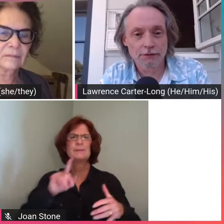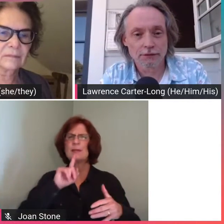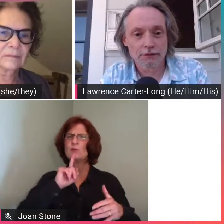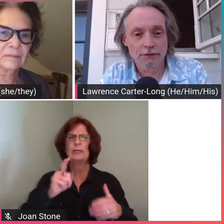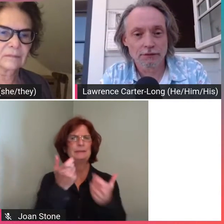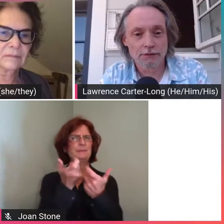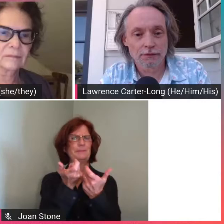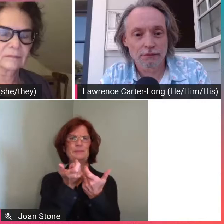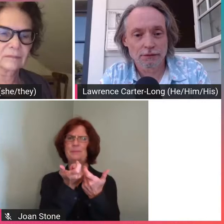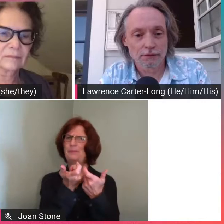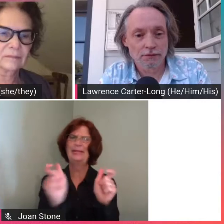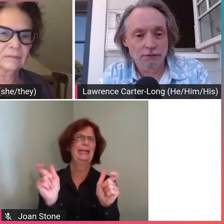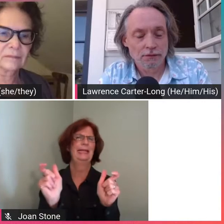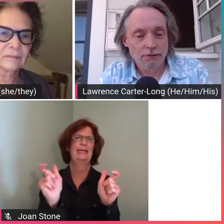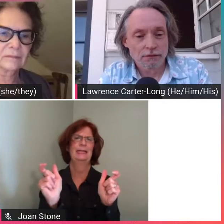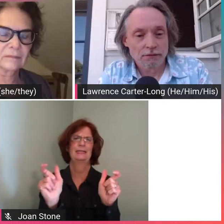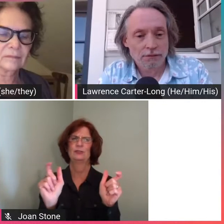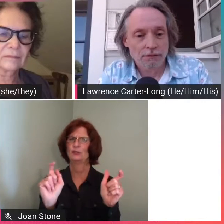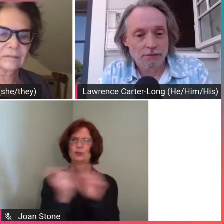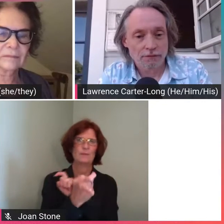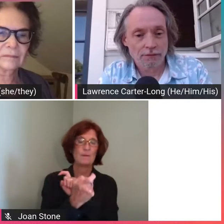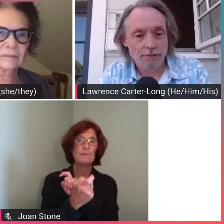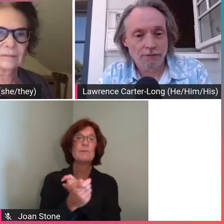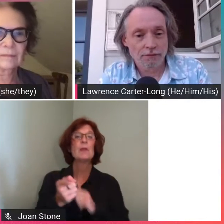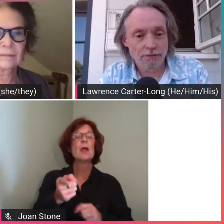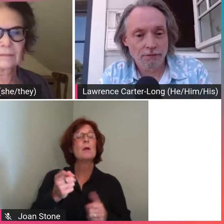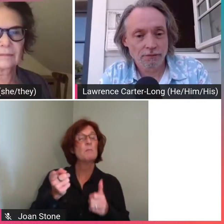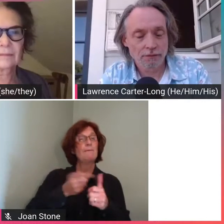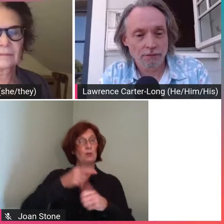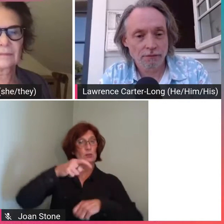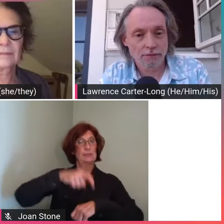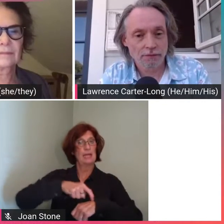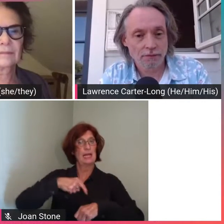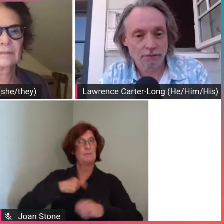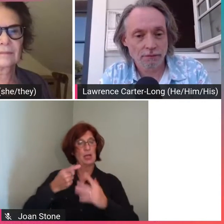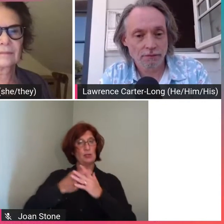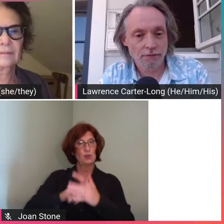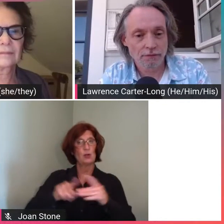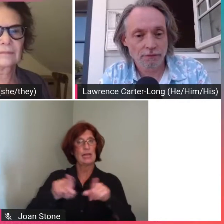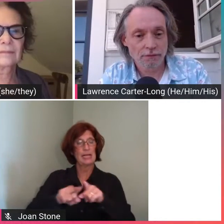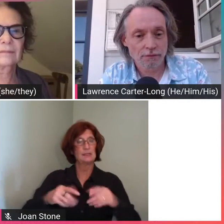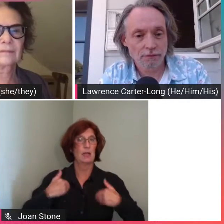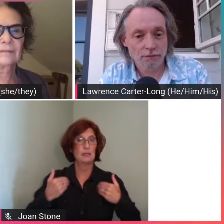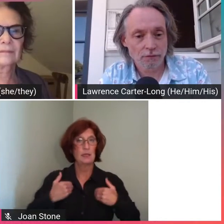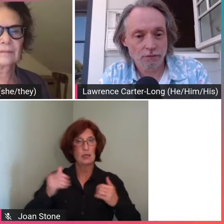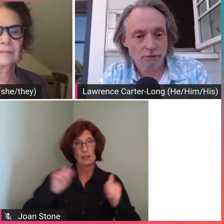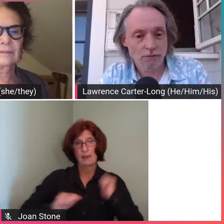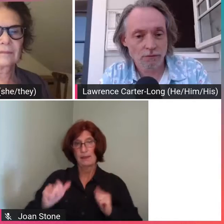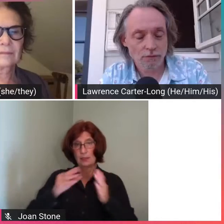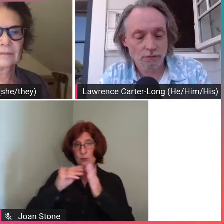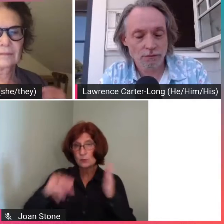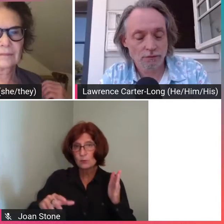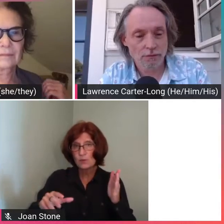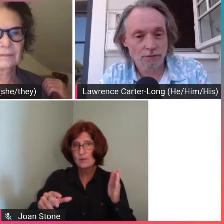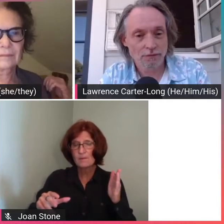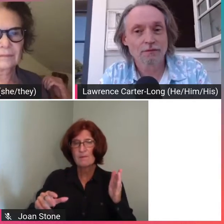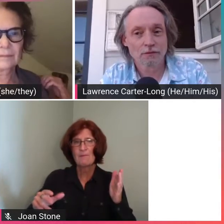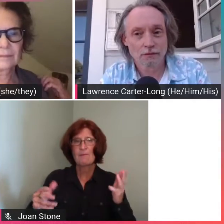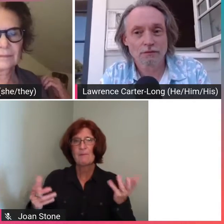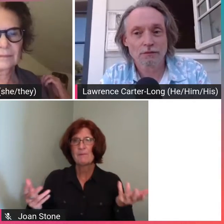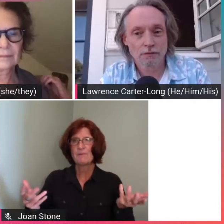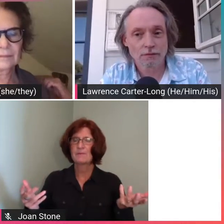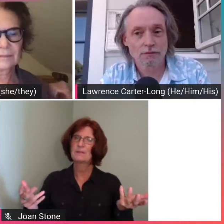the change. When I first started as a young theater student, I really wasn't only.